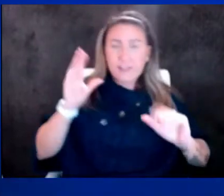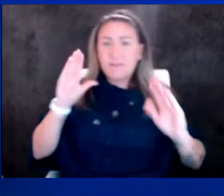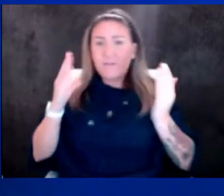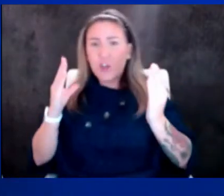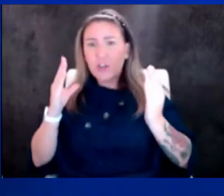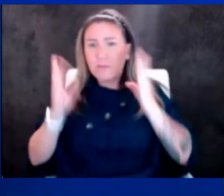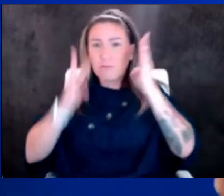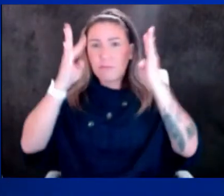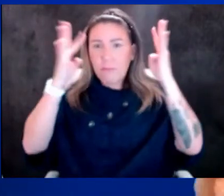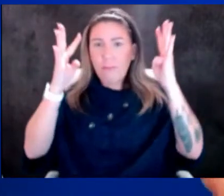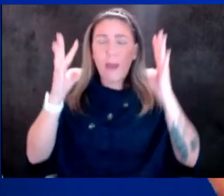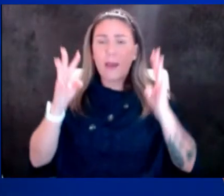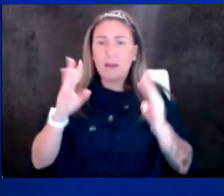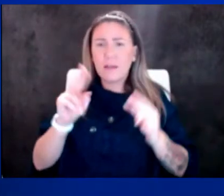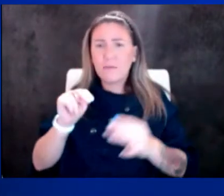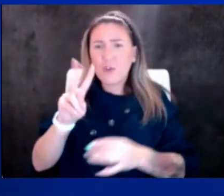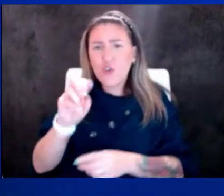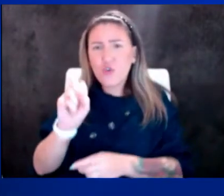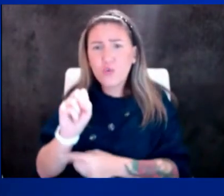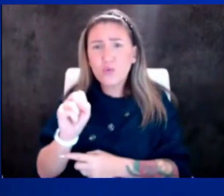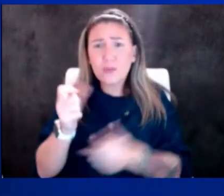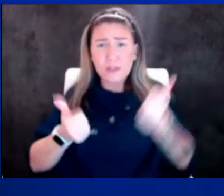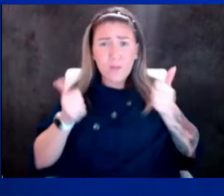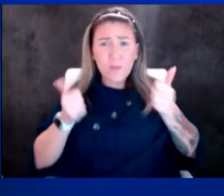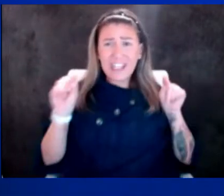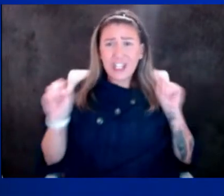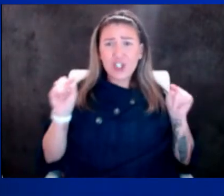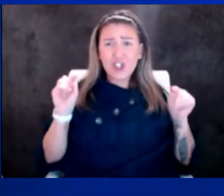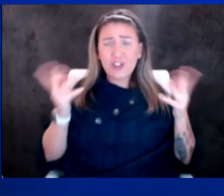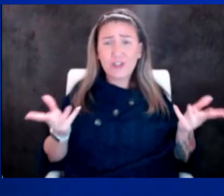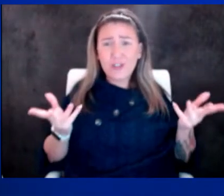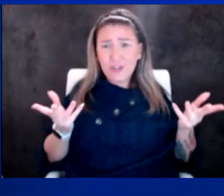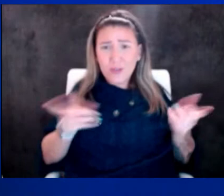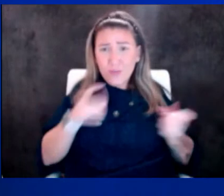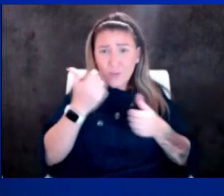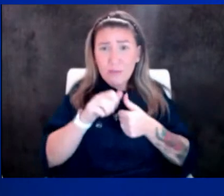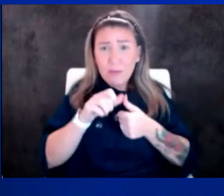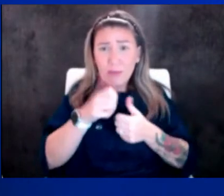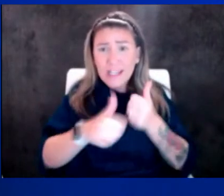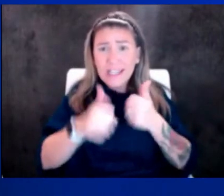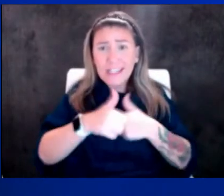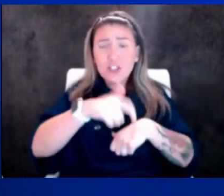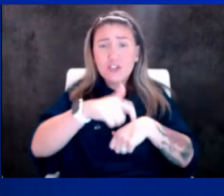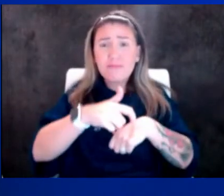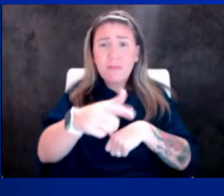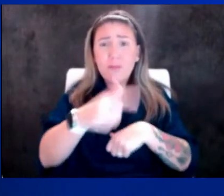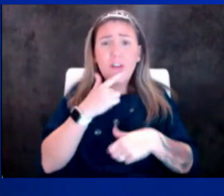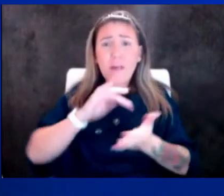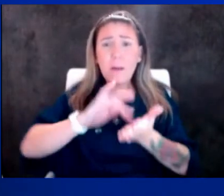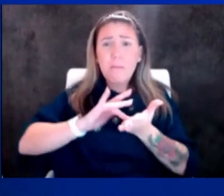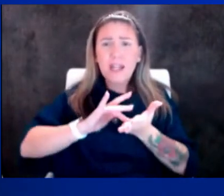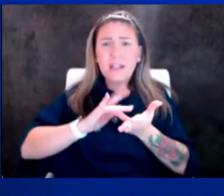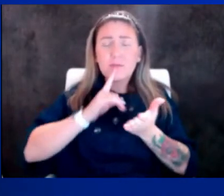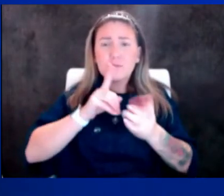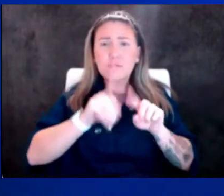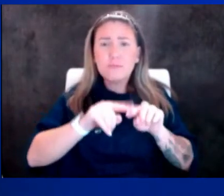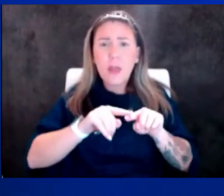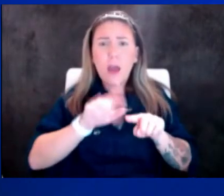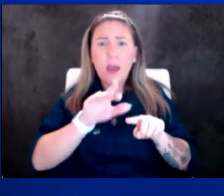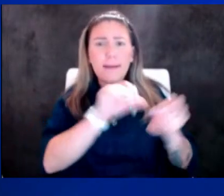news, right? Which one are you going to choose? Remember, every time you take a medication, you're taking it on the basis of